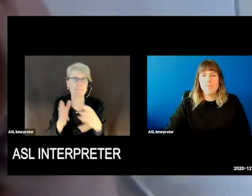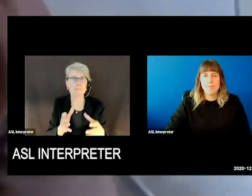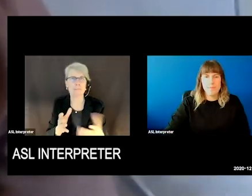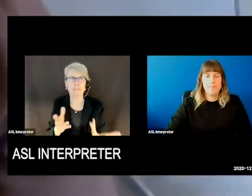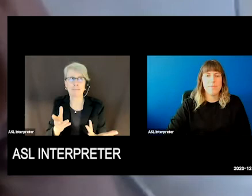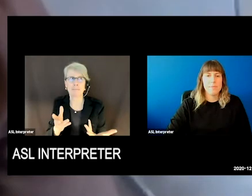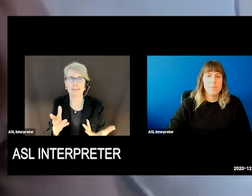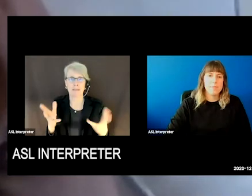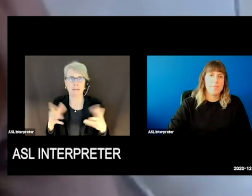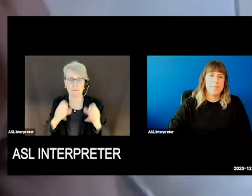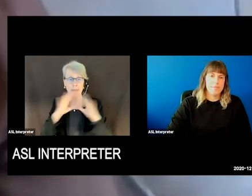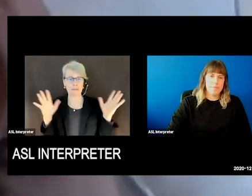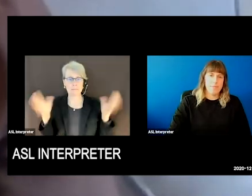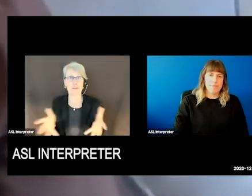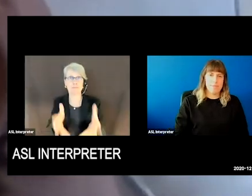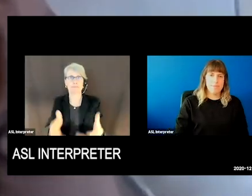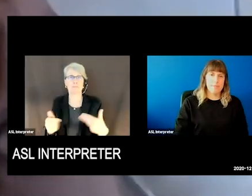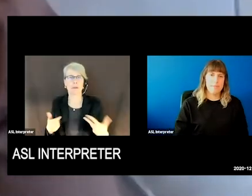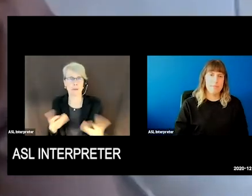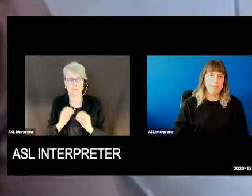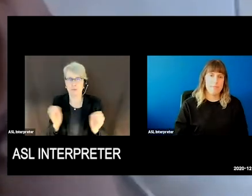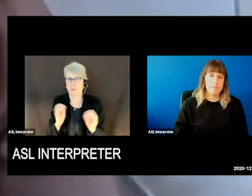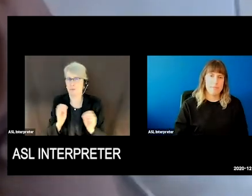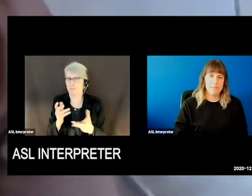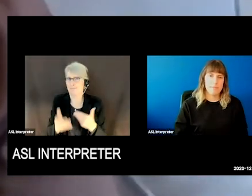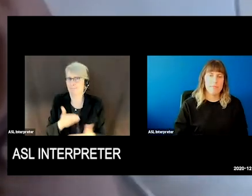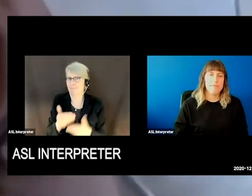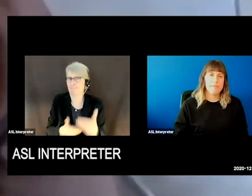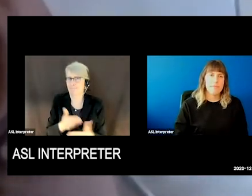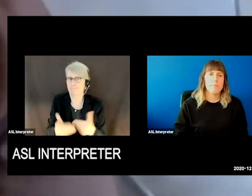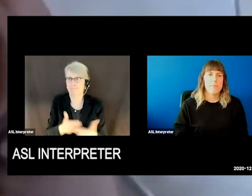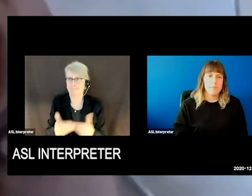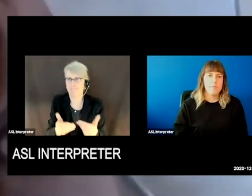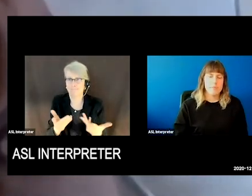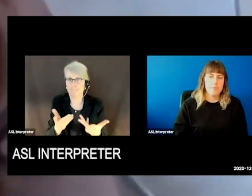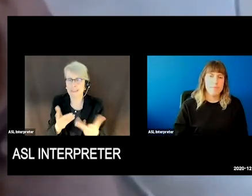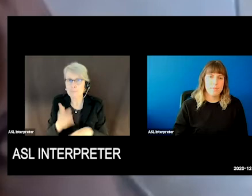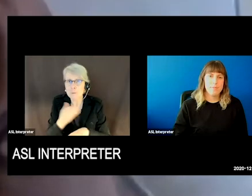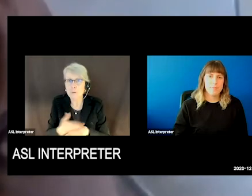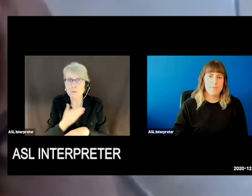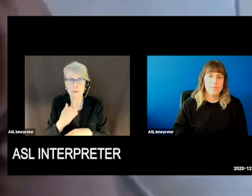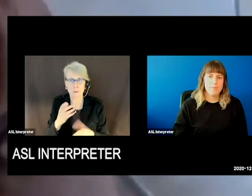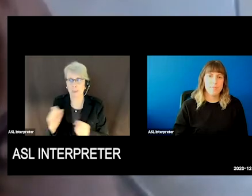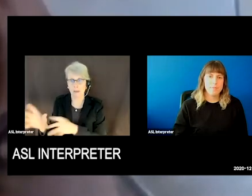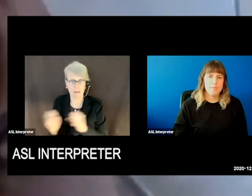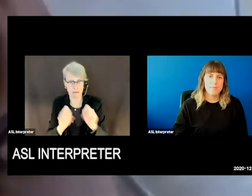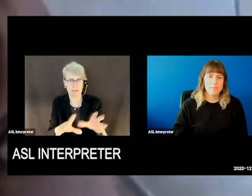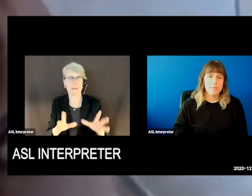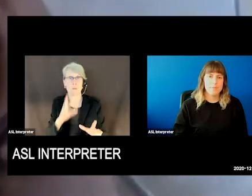but we're not doing anything in between. We've left all kinds of unknown gaps,